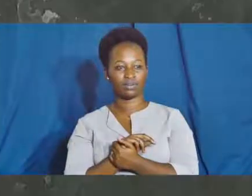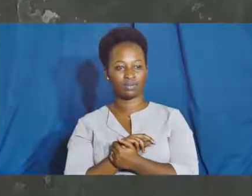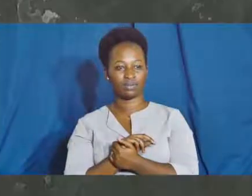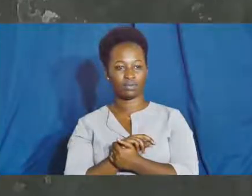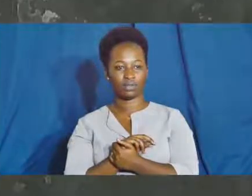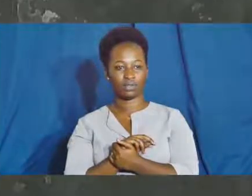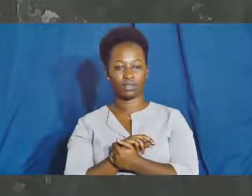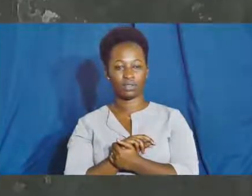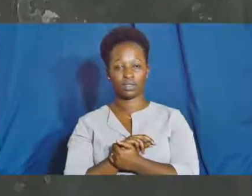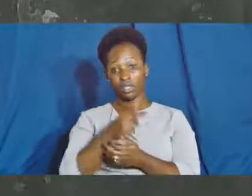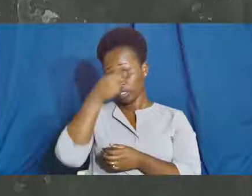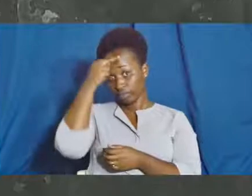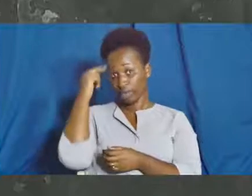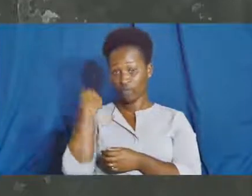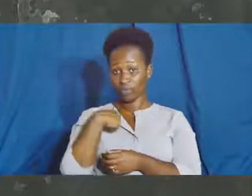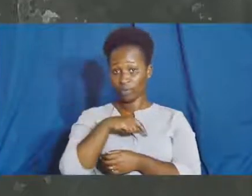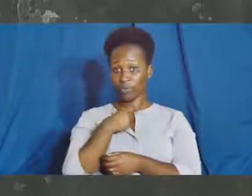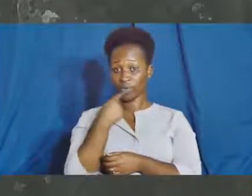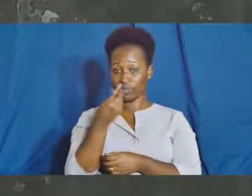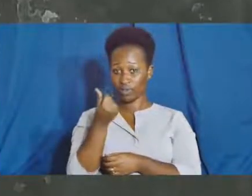What did we say that cost of sales are?